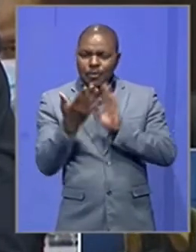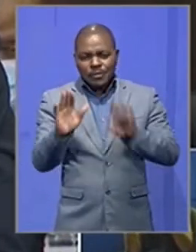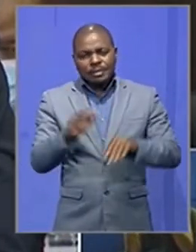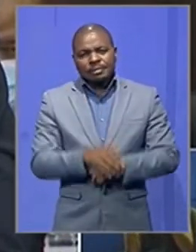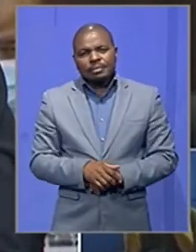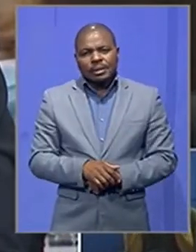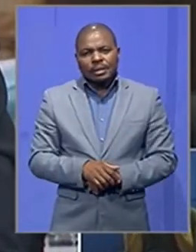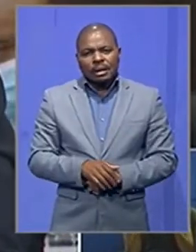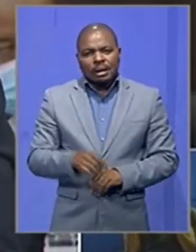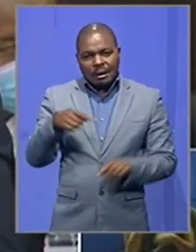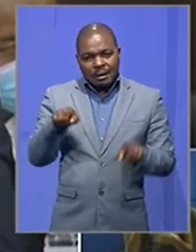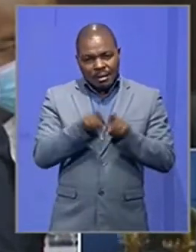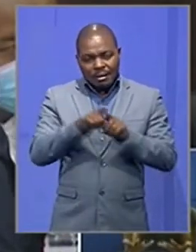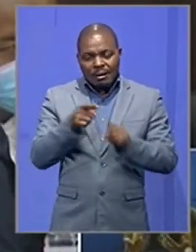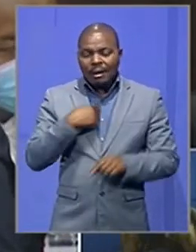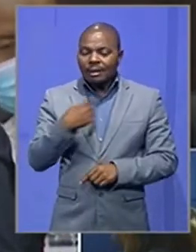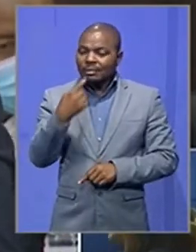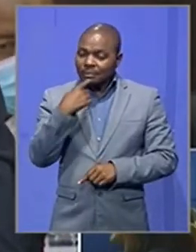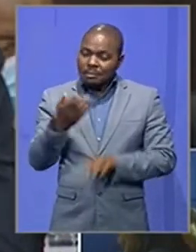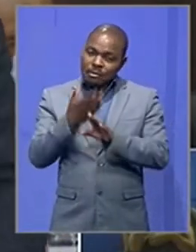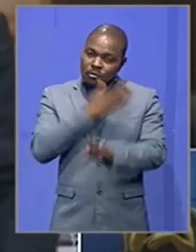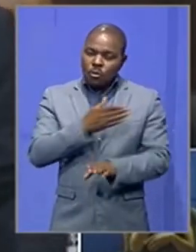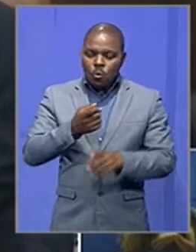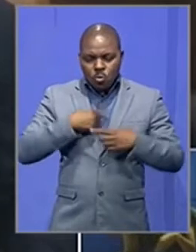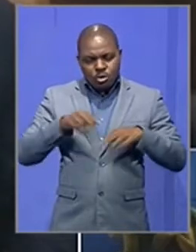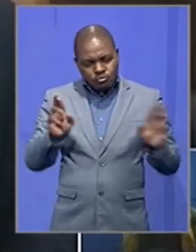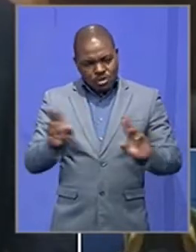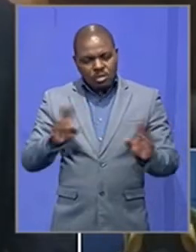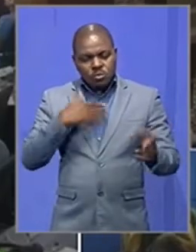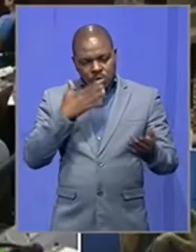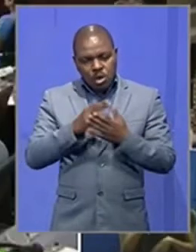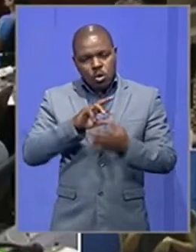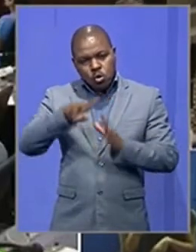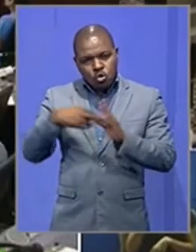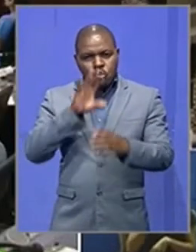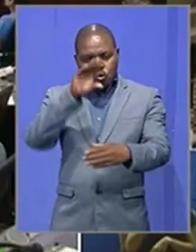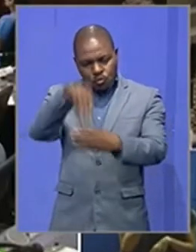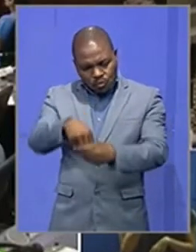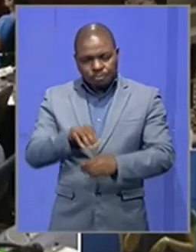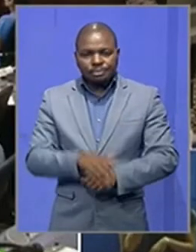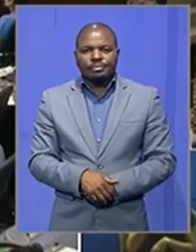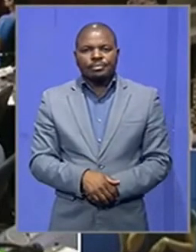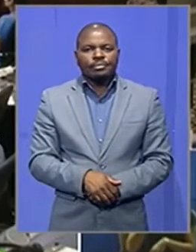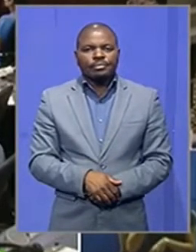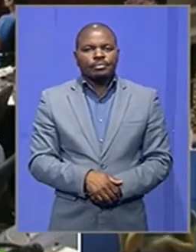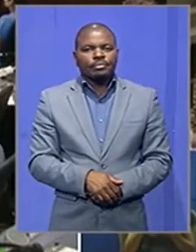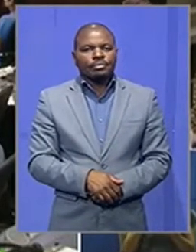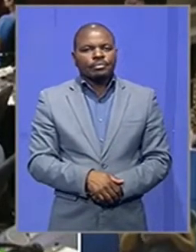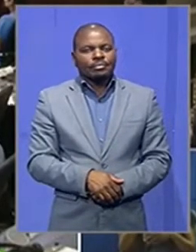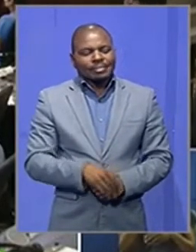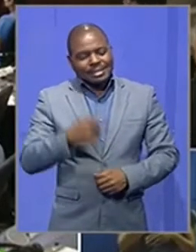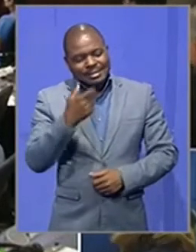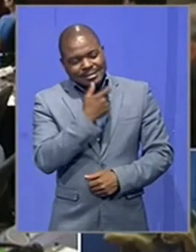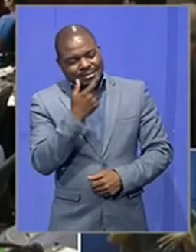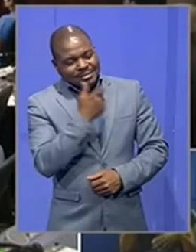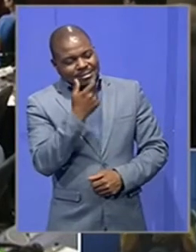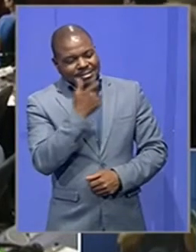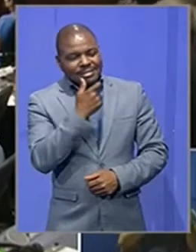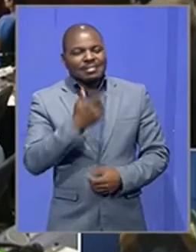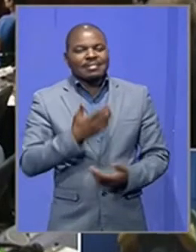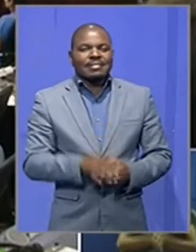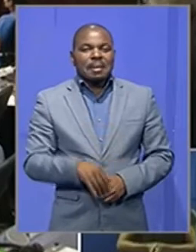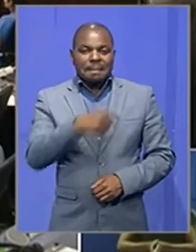said in my statement, we are ready to play a role. You may proceed. Go nnile le nako ya setshego